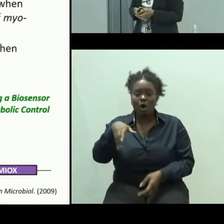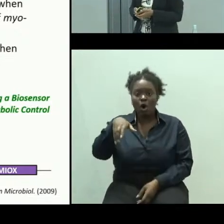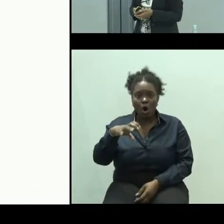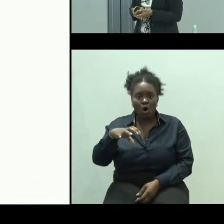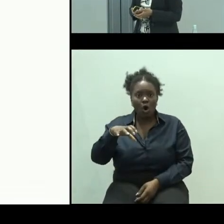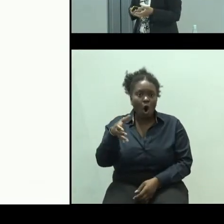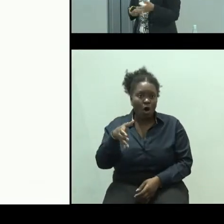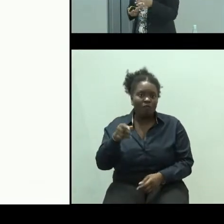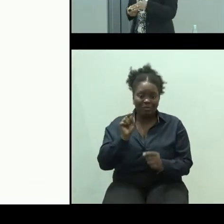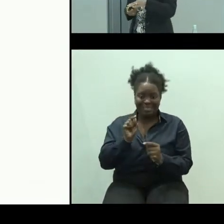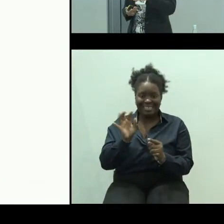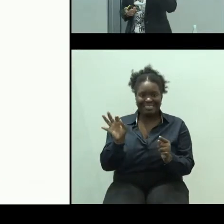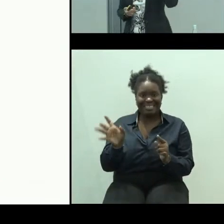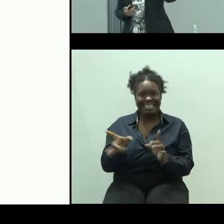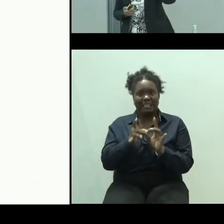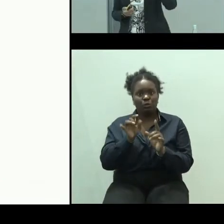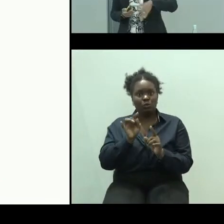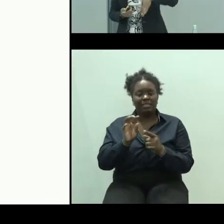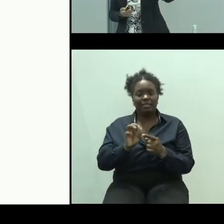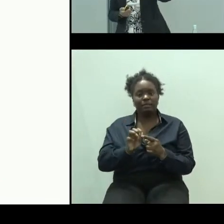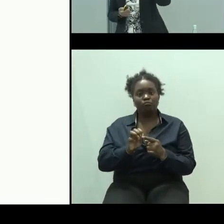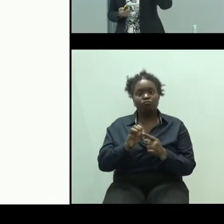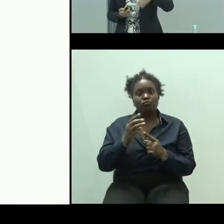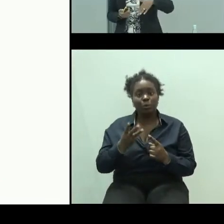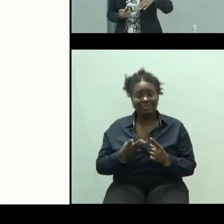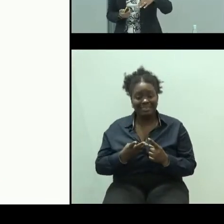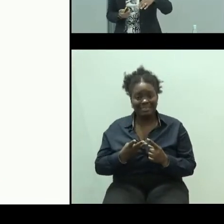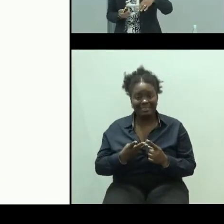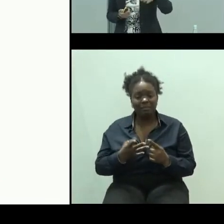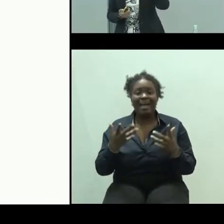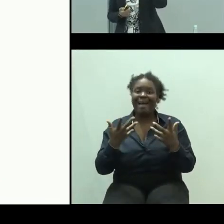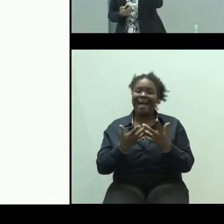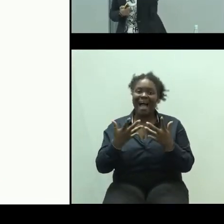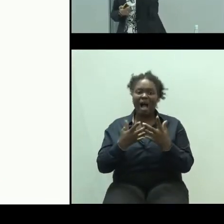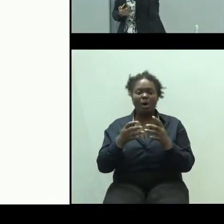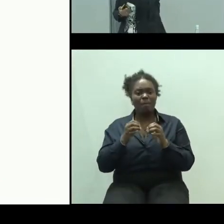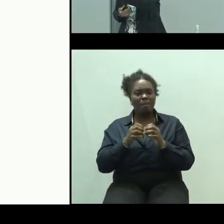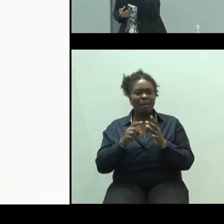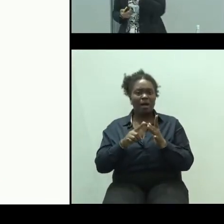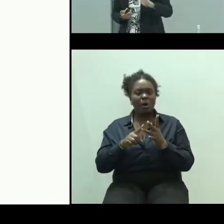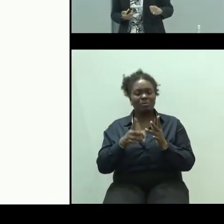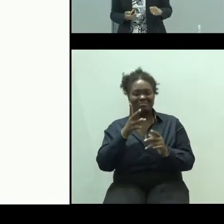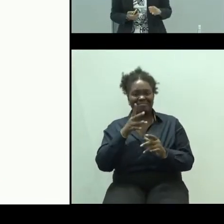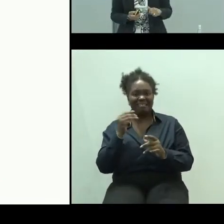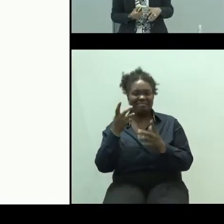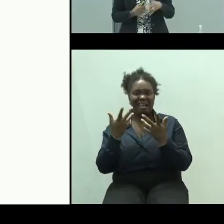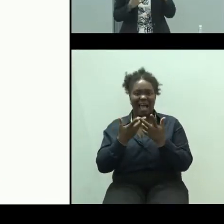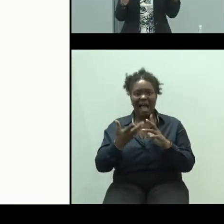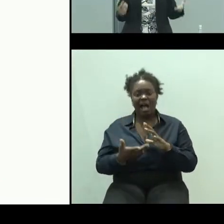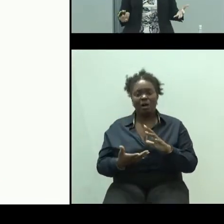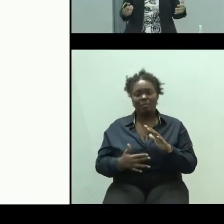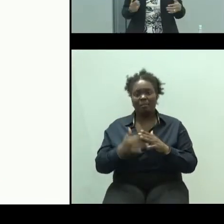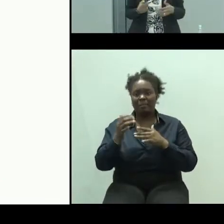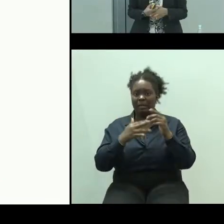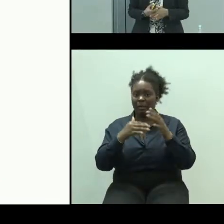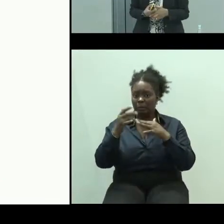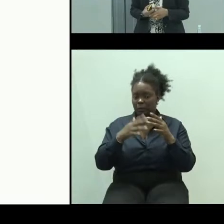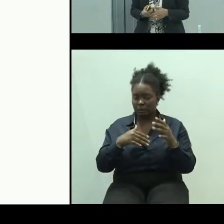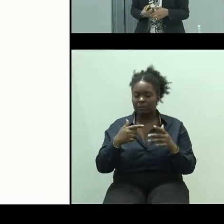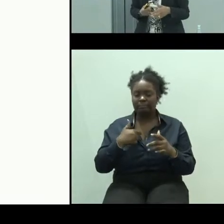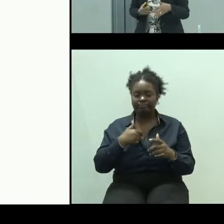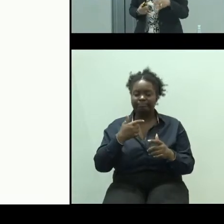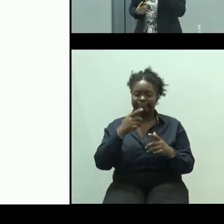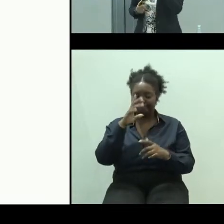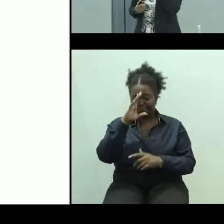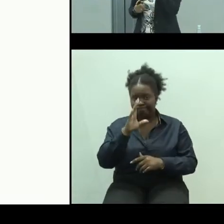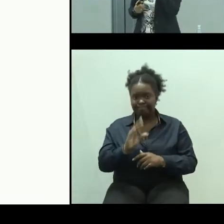protein. I just want to show you how we build these biosensors. I'm going to show you several sensors coming up later where I'm not going to talk about how we build